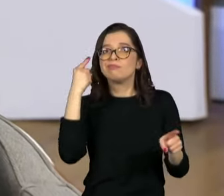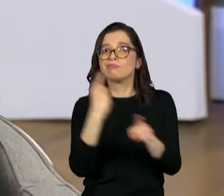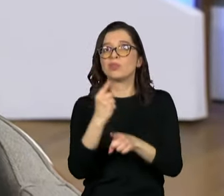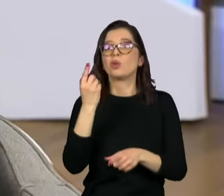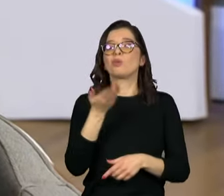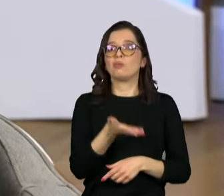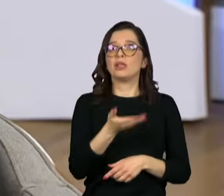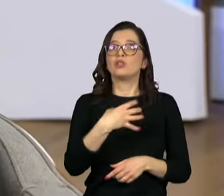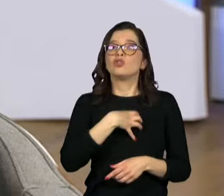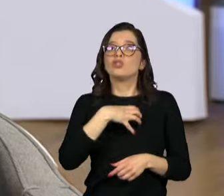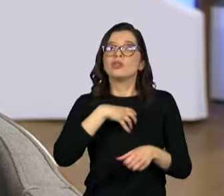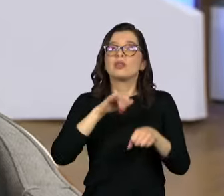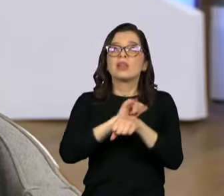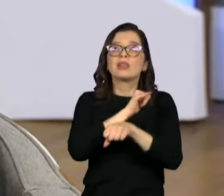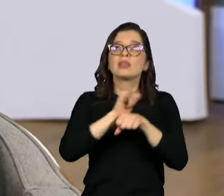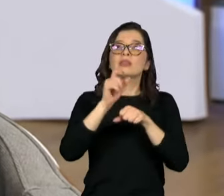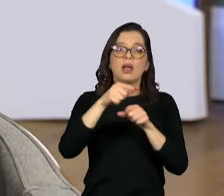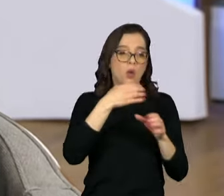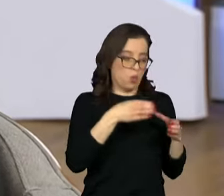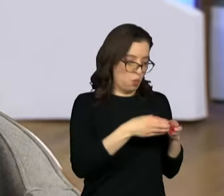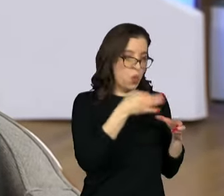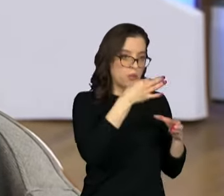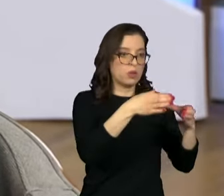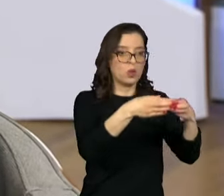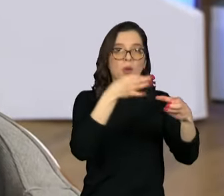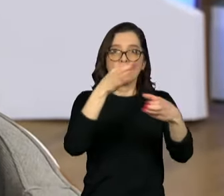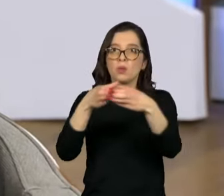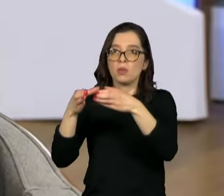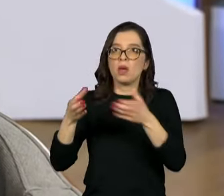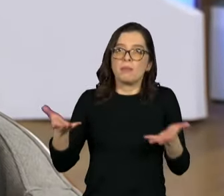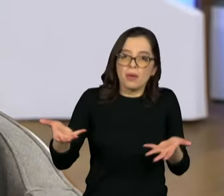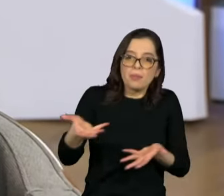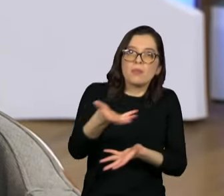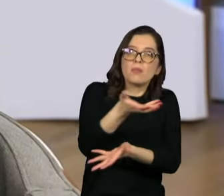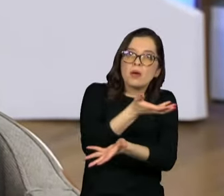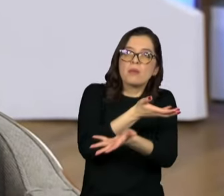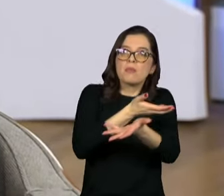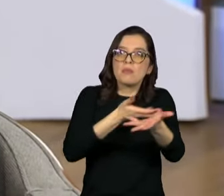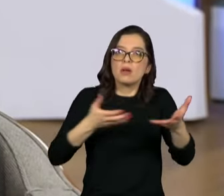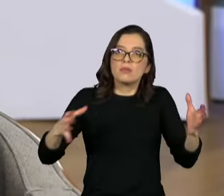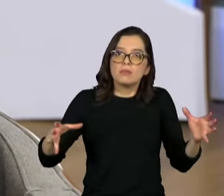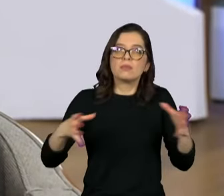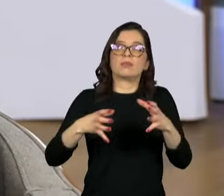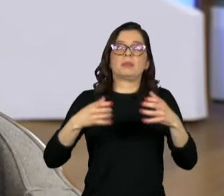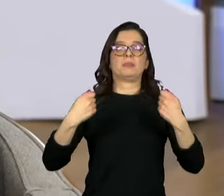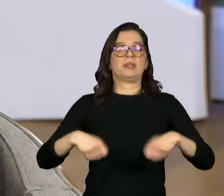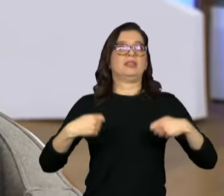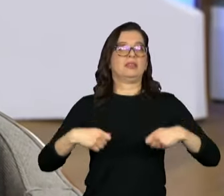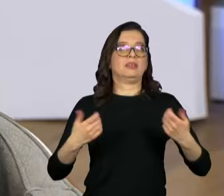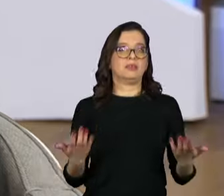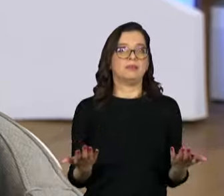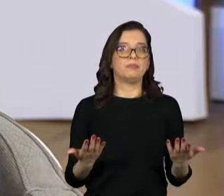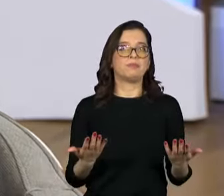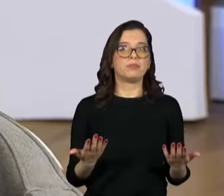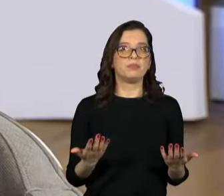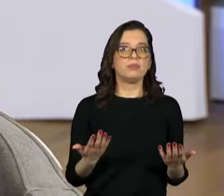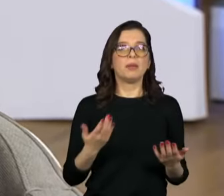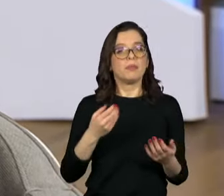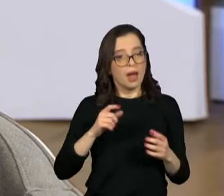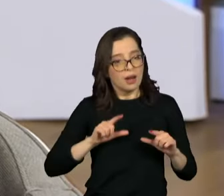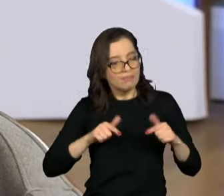to do that is to feed us opinions we already share